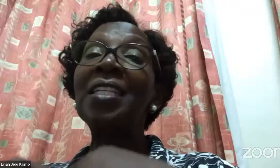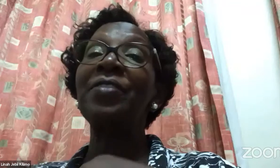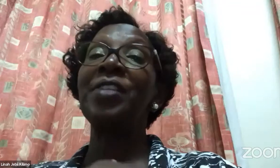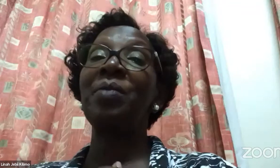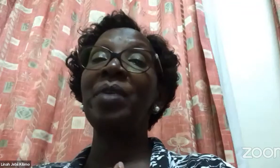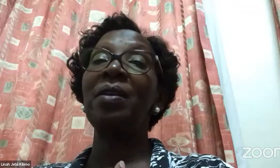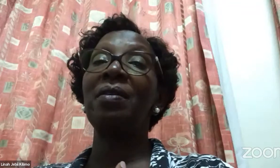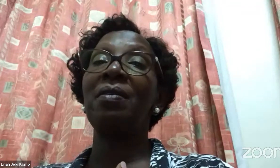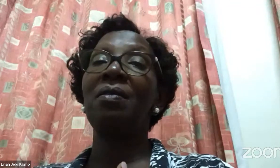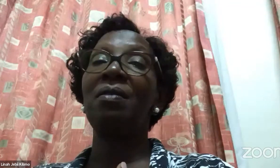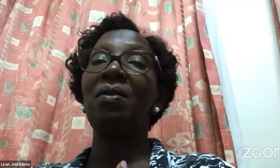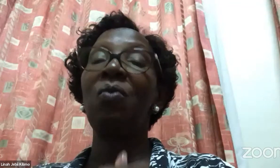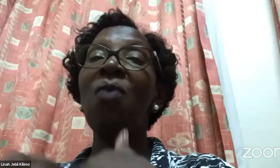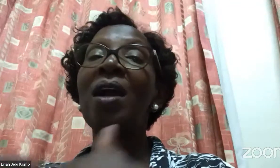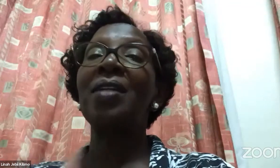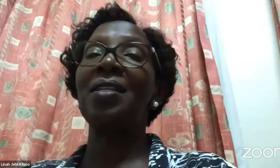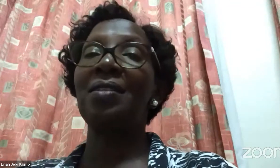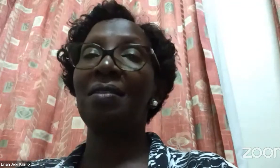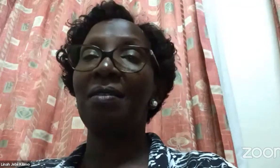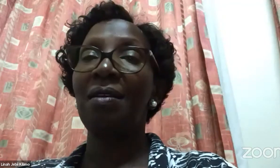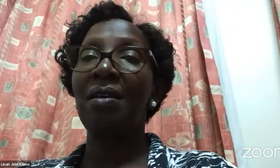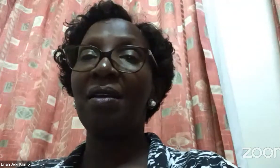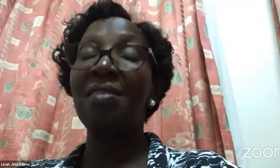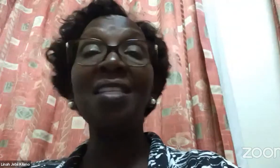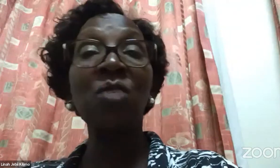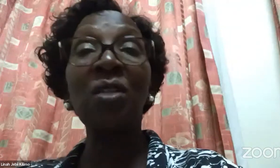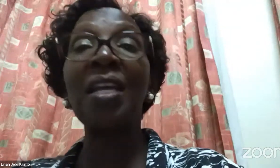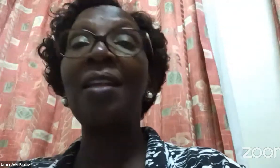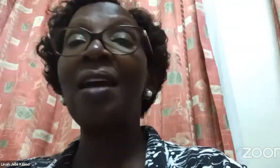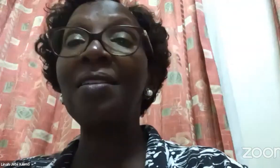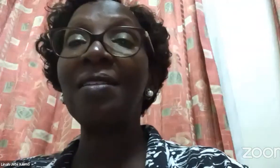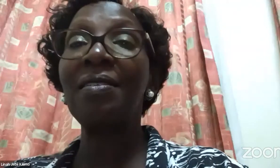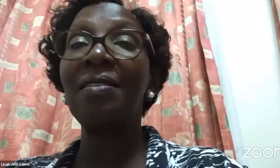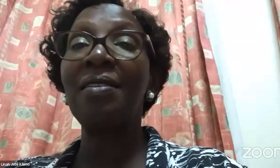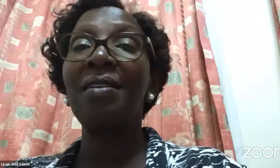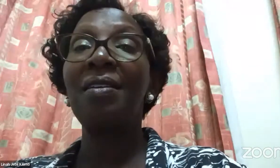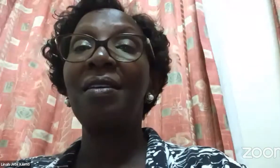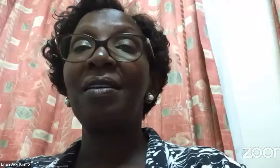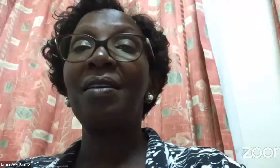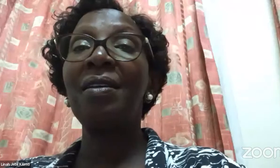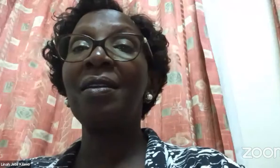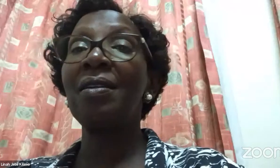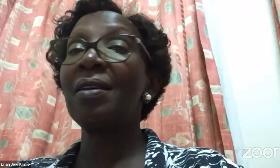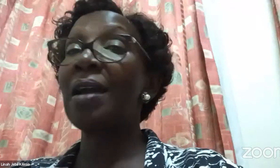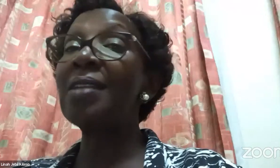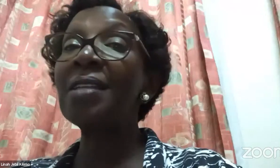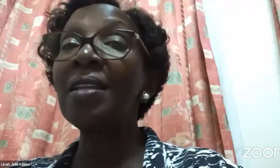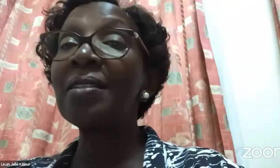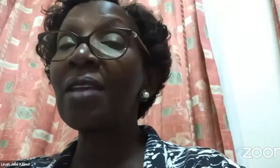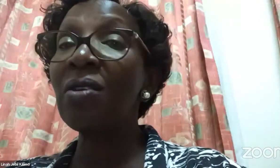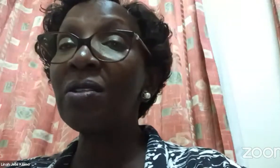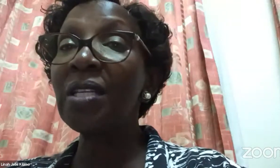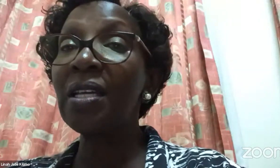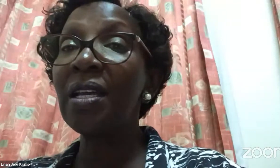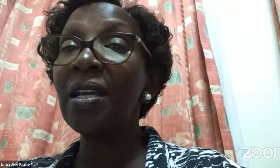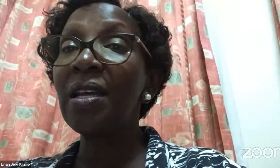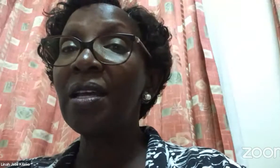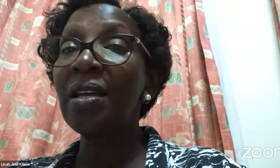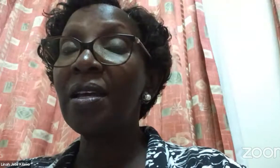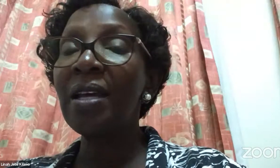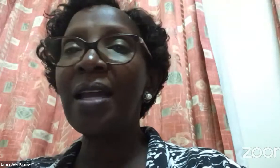are negatives in me. Work at it. This is what I learned in counseling